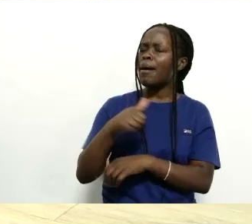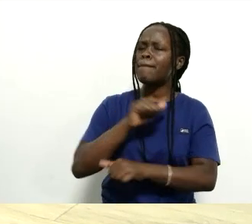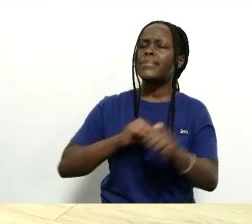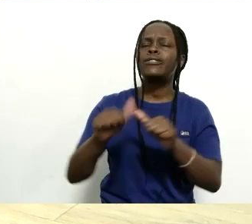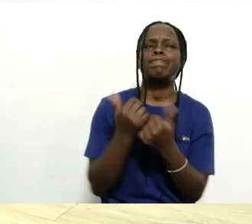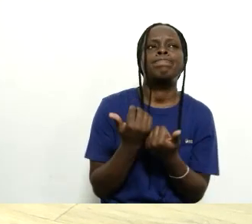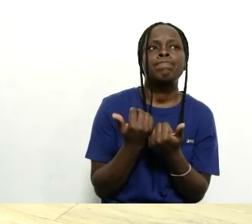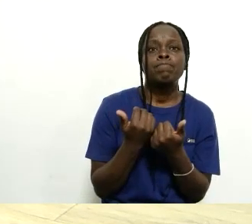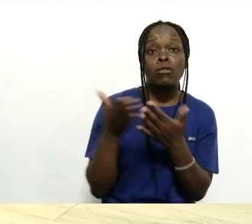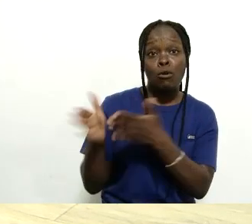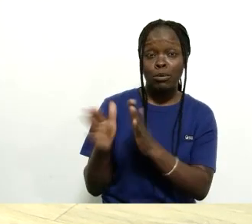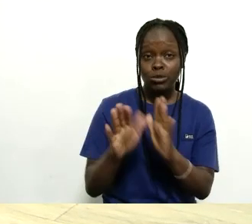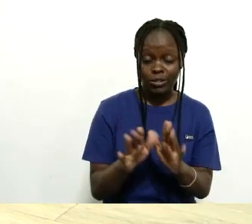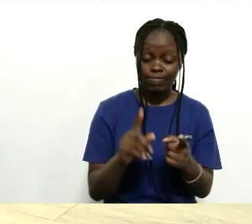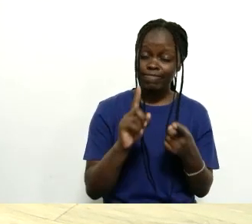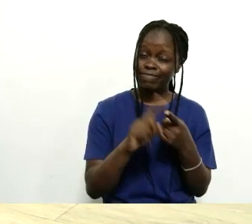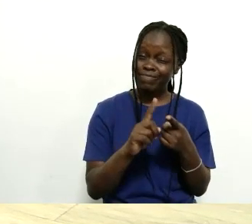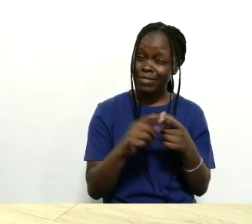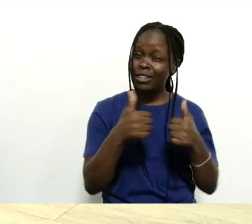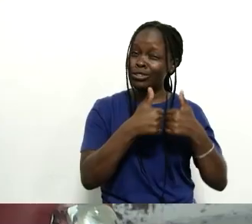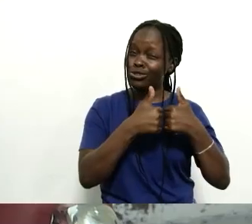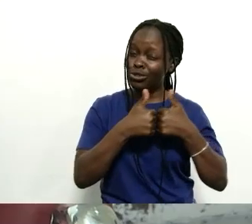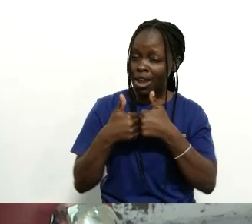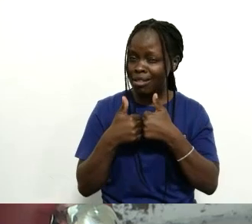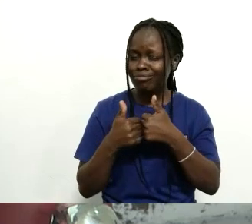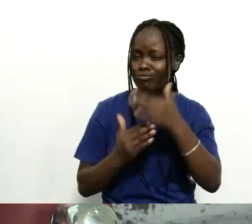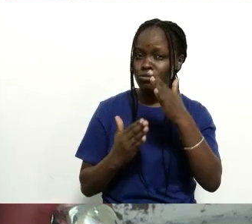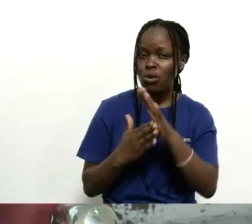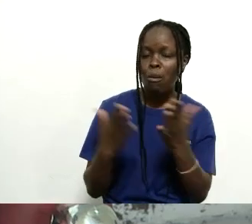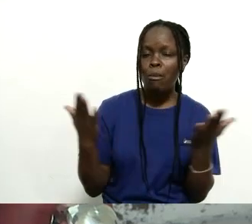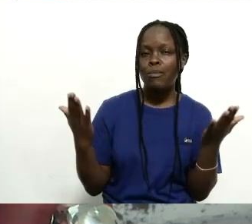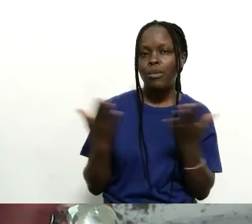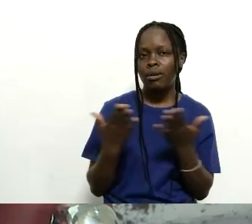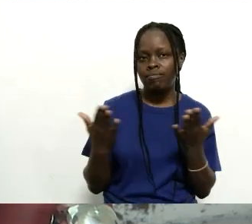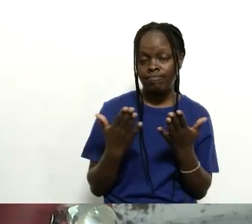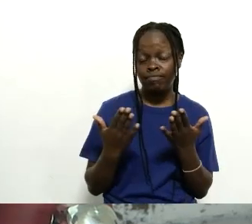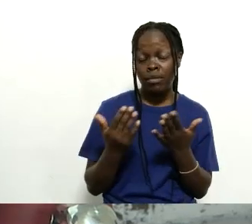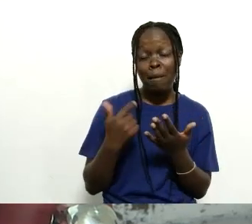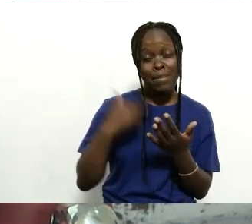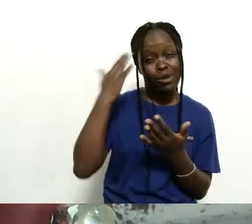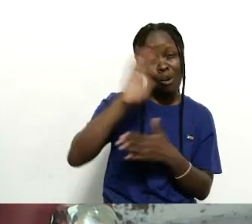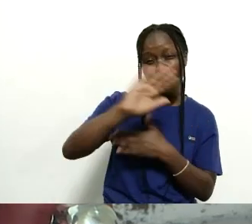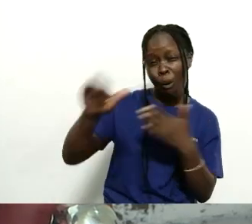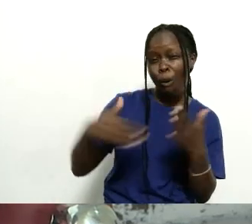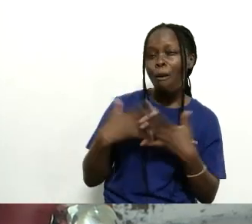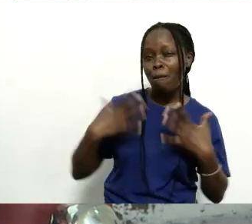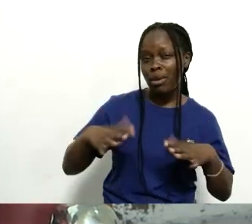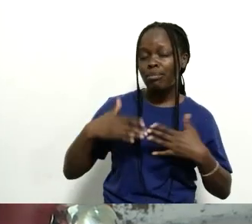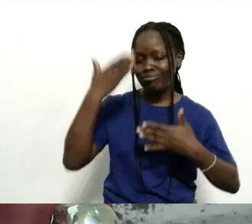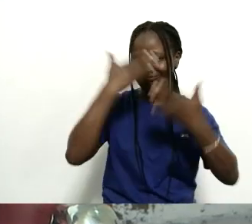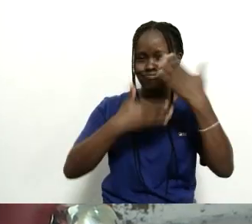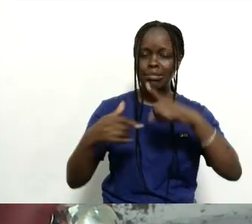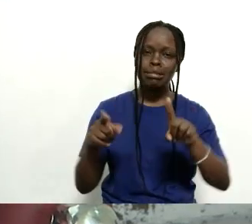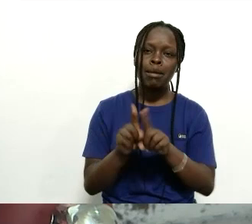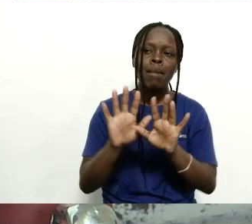there. And as Onjiku mentioned, the challenge usually is you need like the distribution aspect of it is what is usually the hardest part